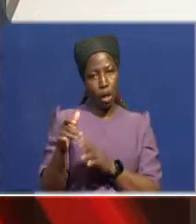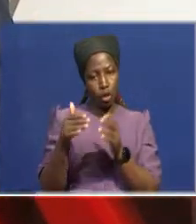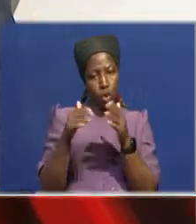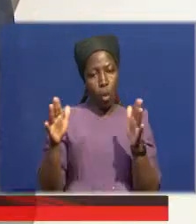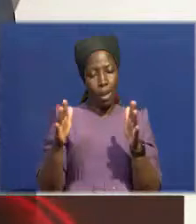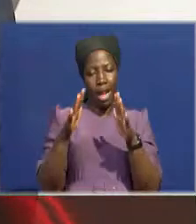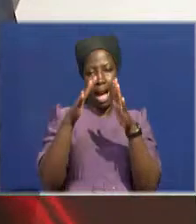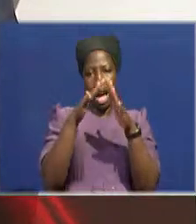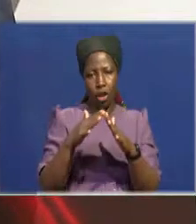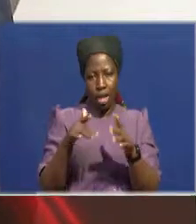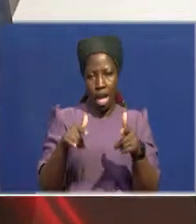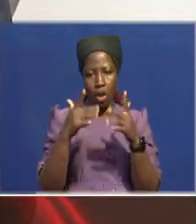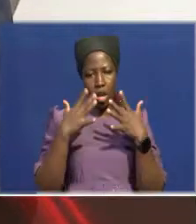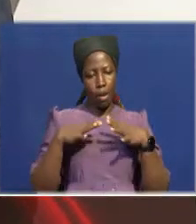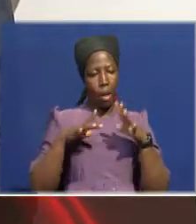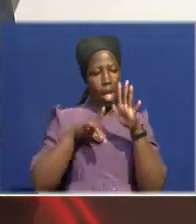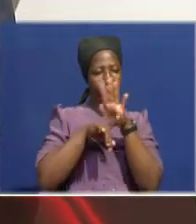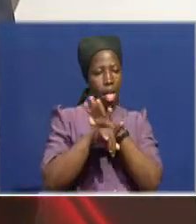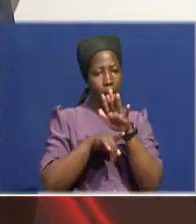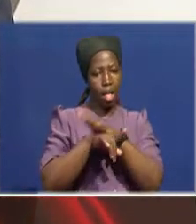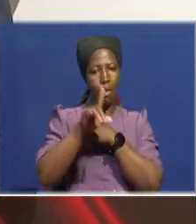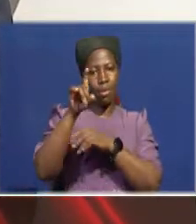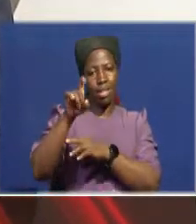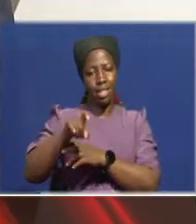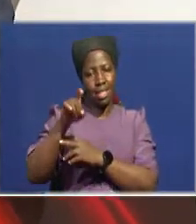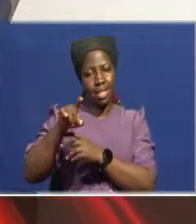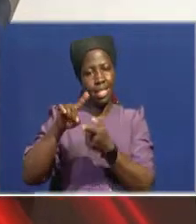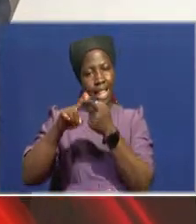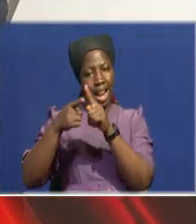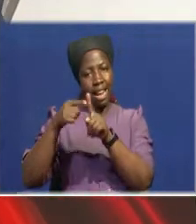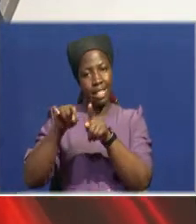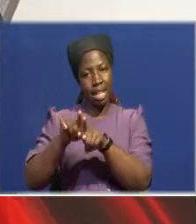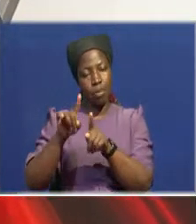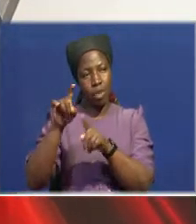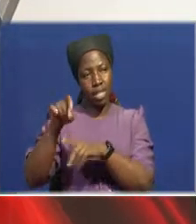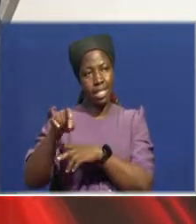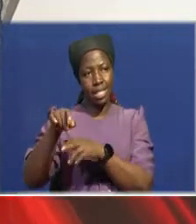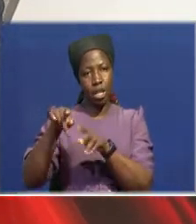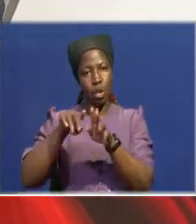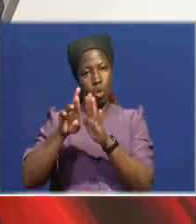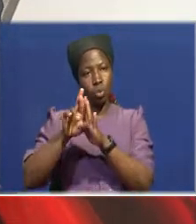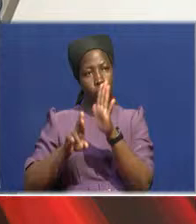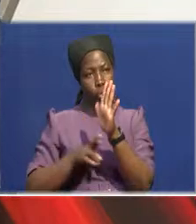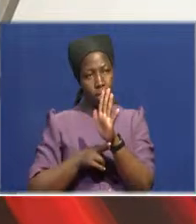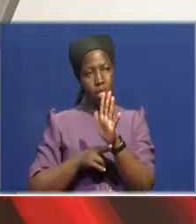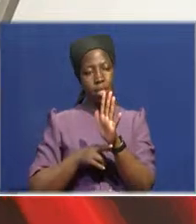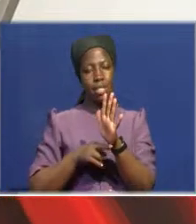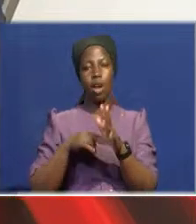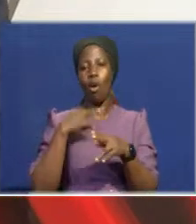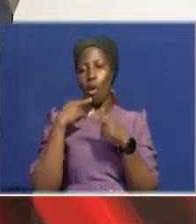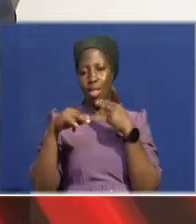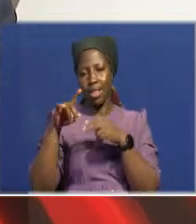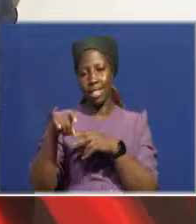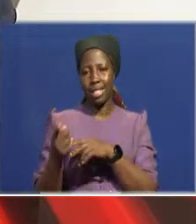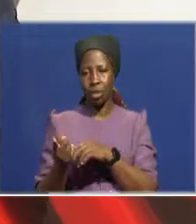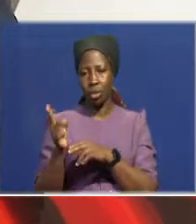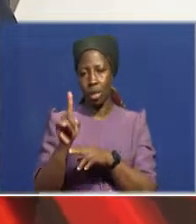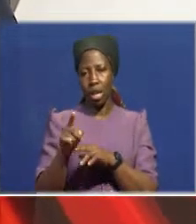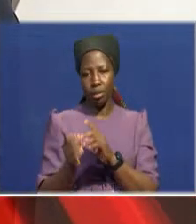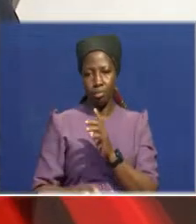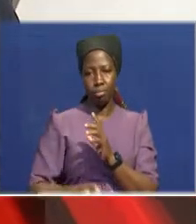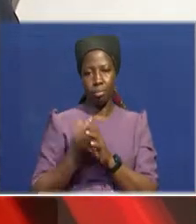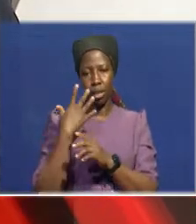people come in. Mm-hmm. We need standards and we need regulations. That's why hotels now need to come in and create products for that